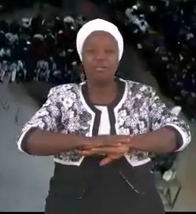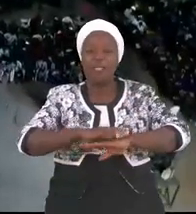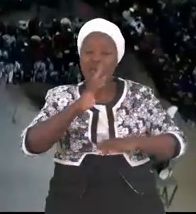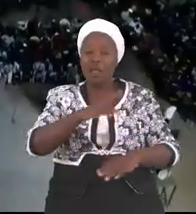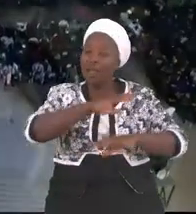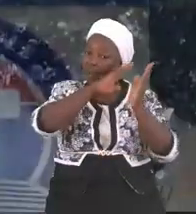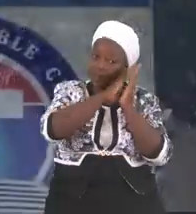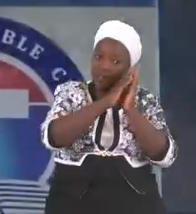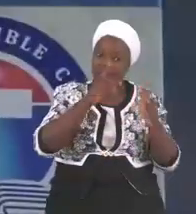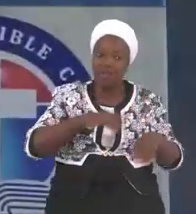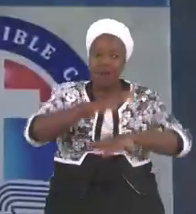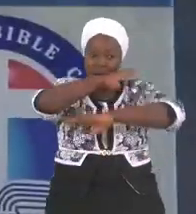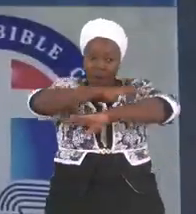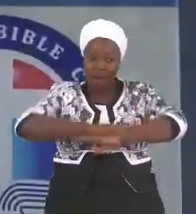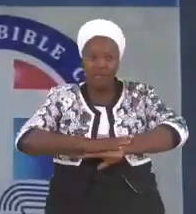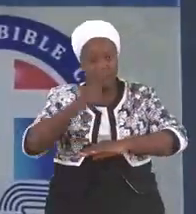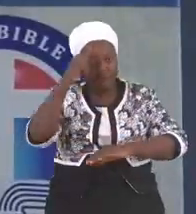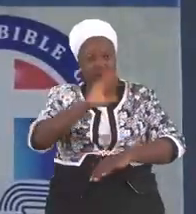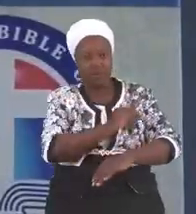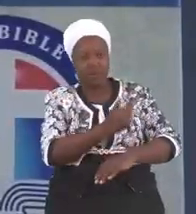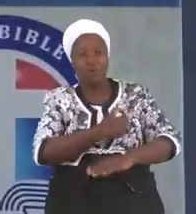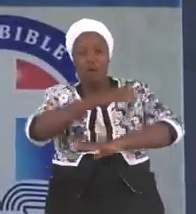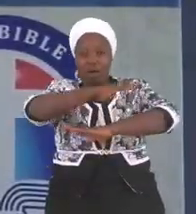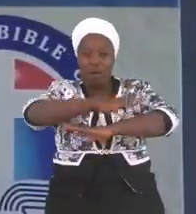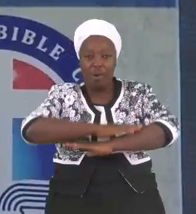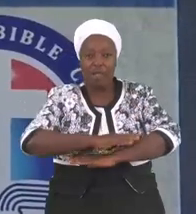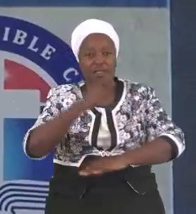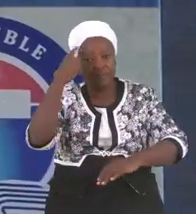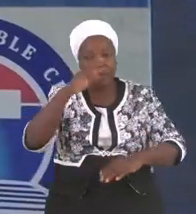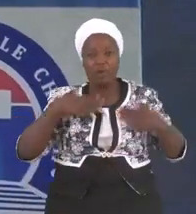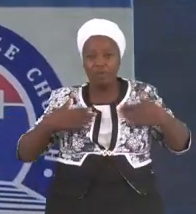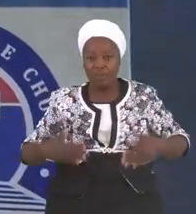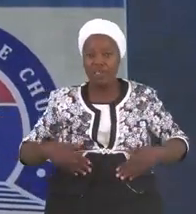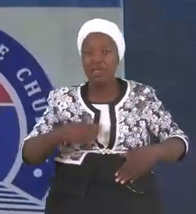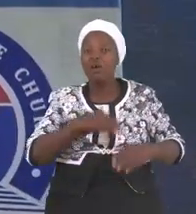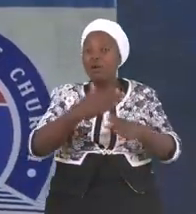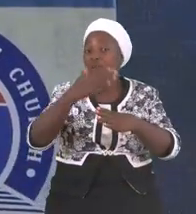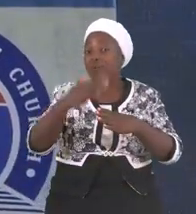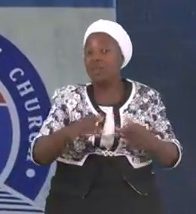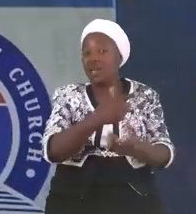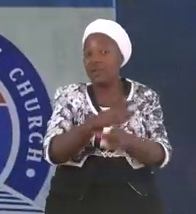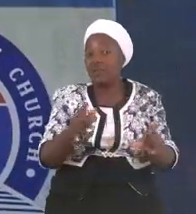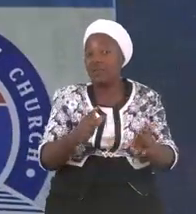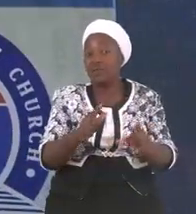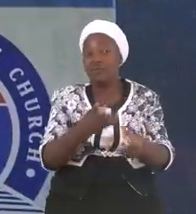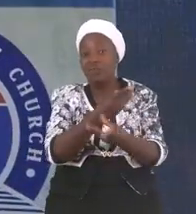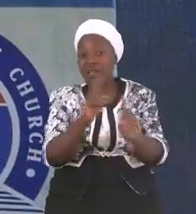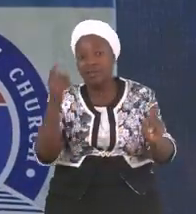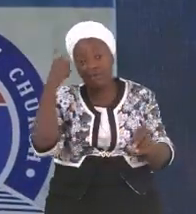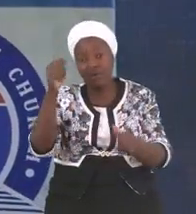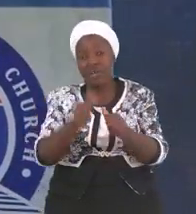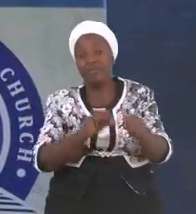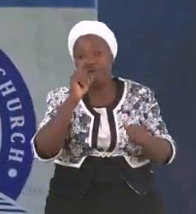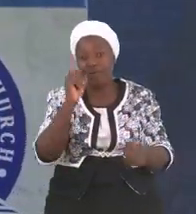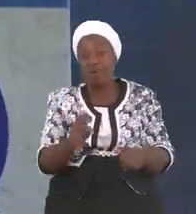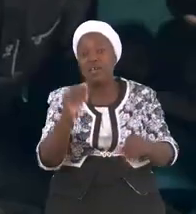your brain. Rest for your body. Total liberation, deliverance for everyone